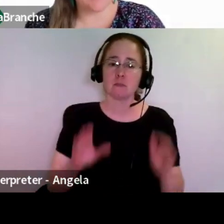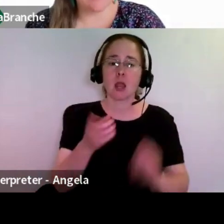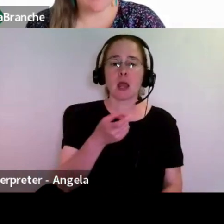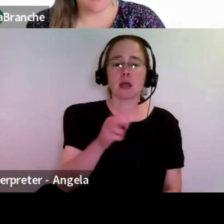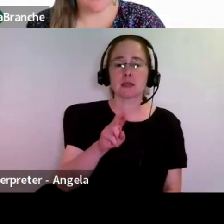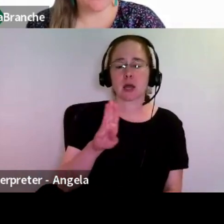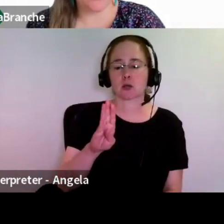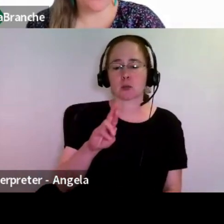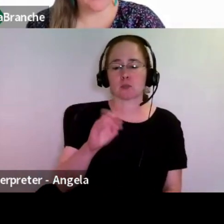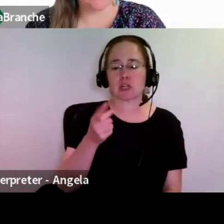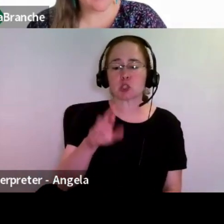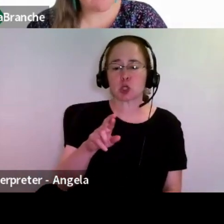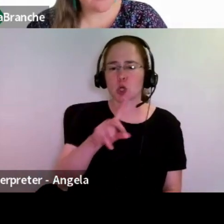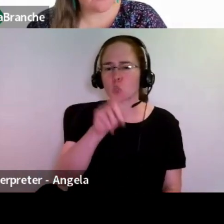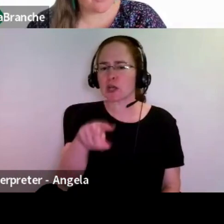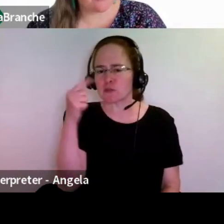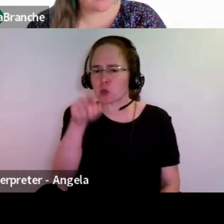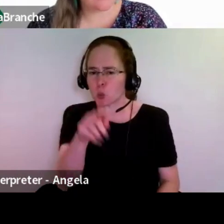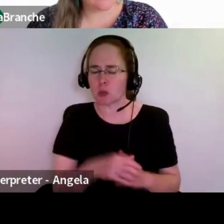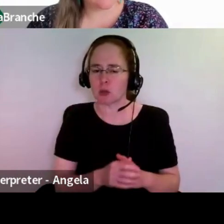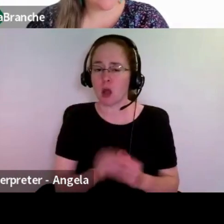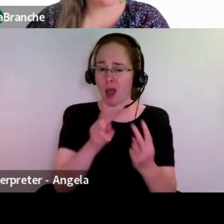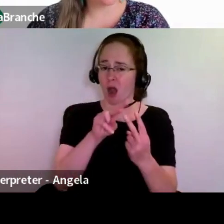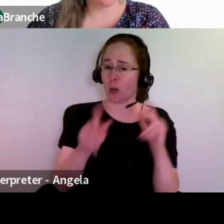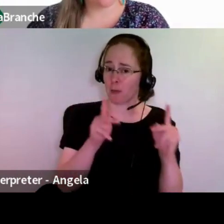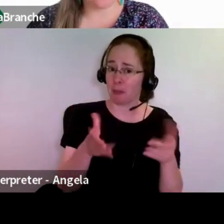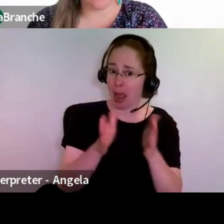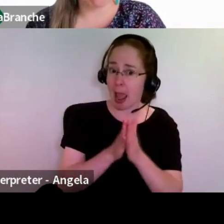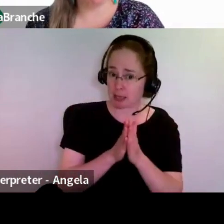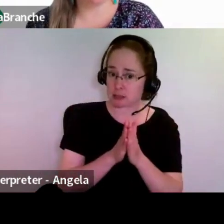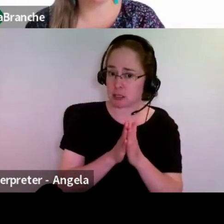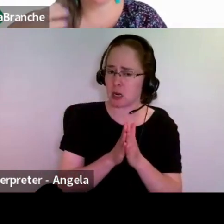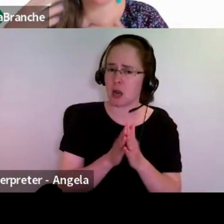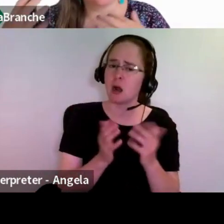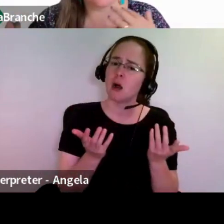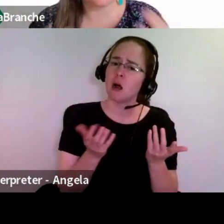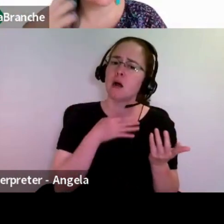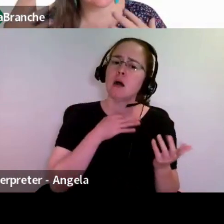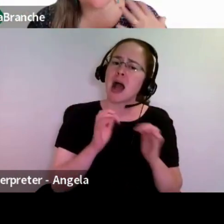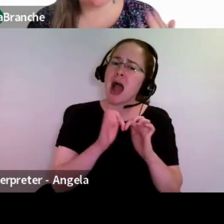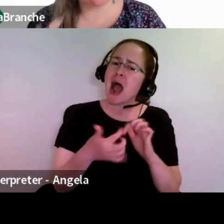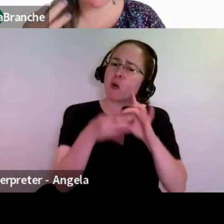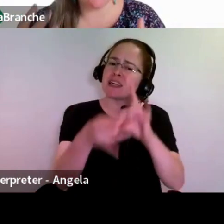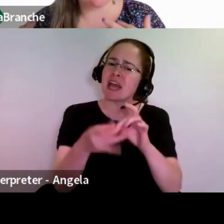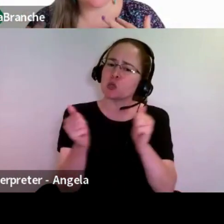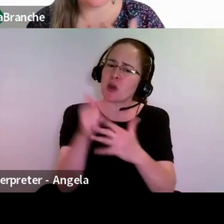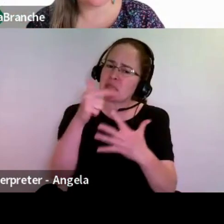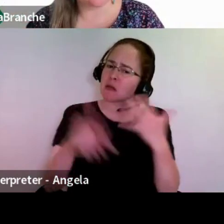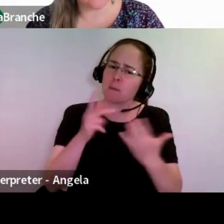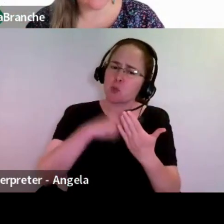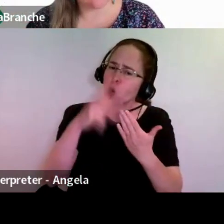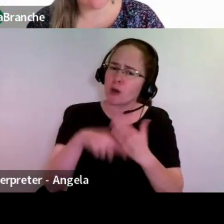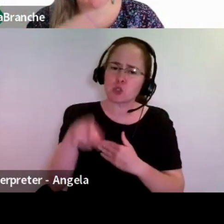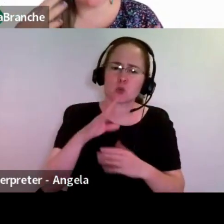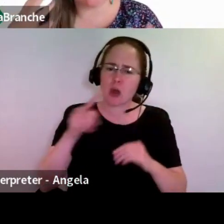Brister, the next question is for you. We had a couple of folks ask about how to get connected to some of those programs that